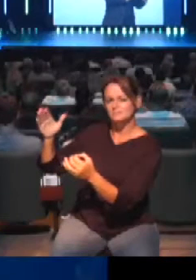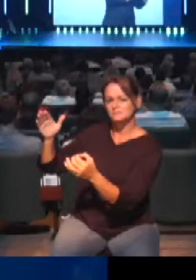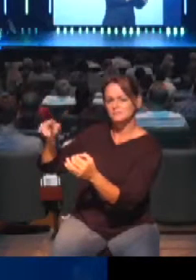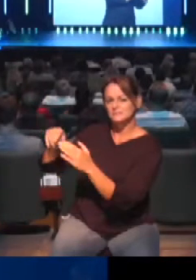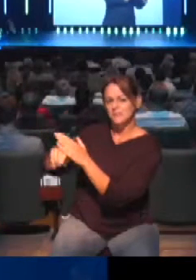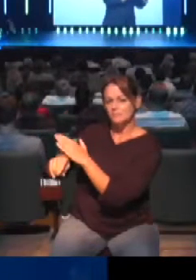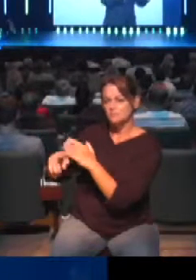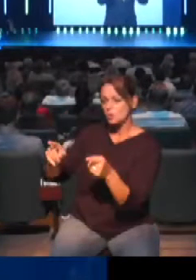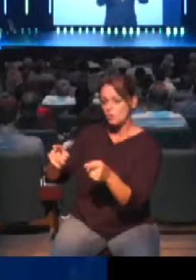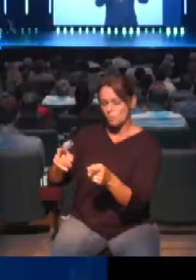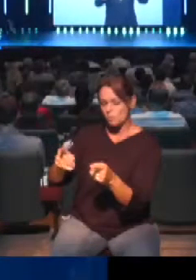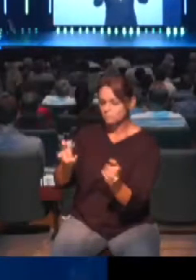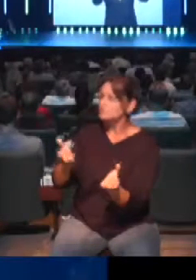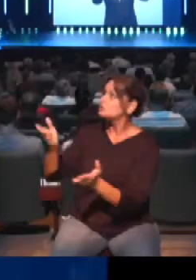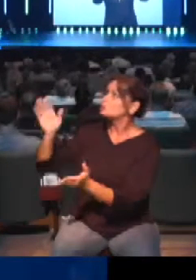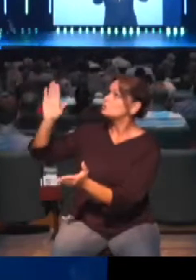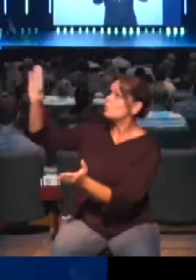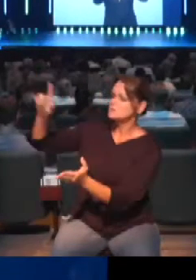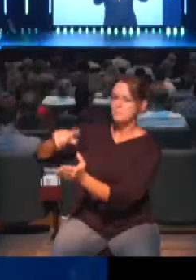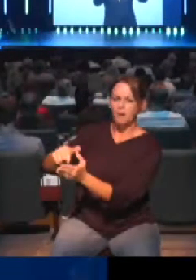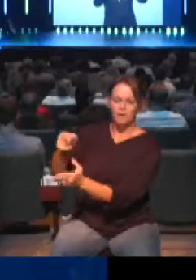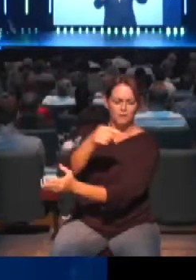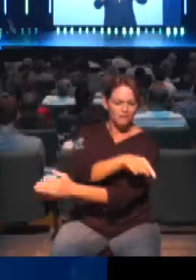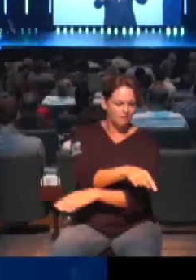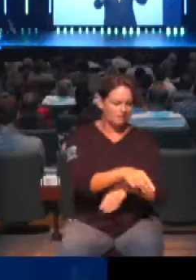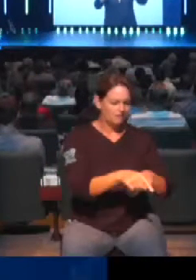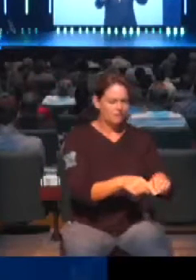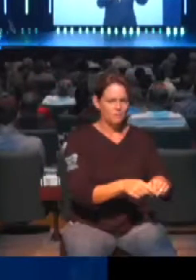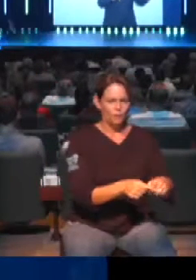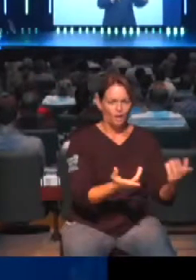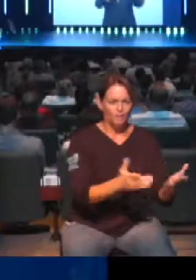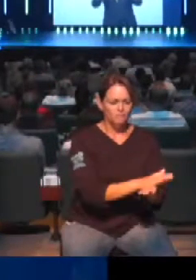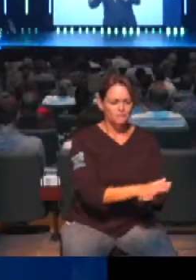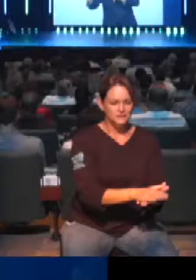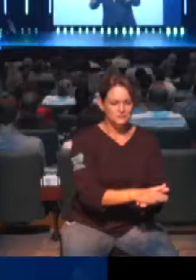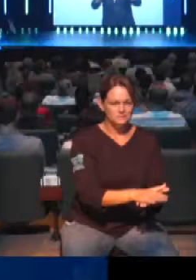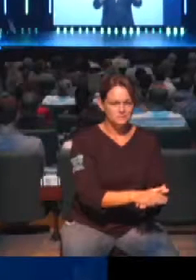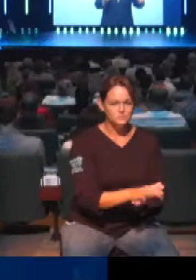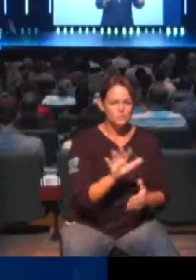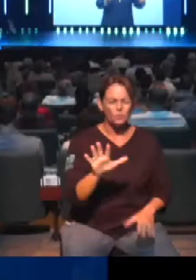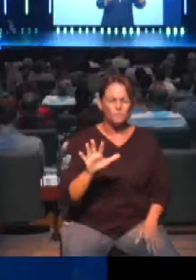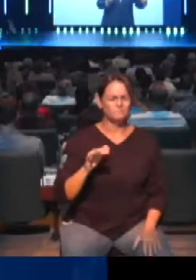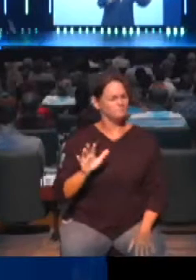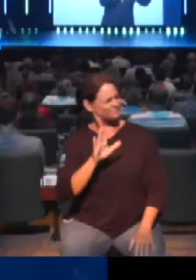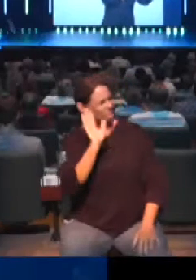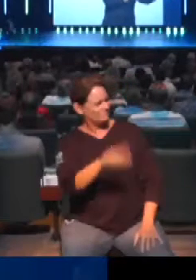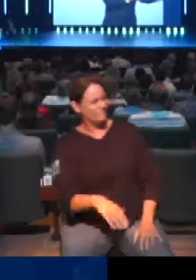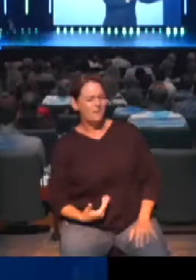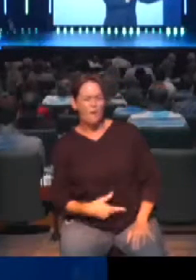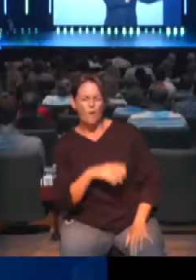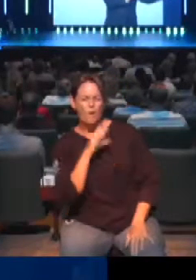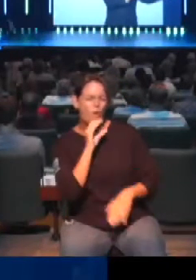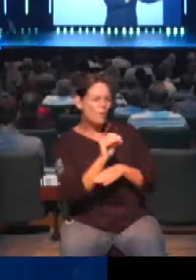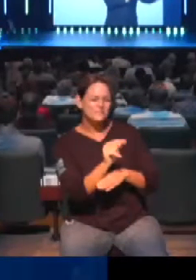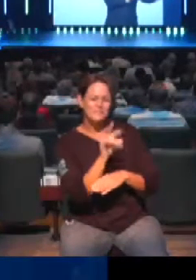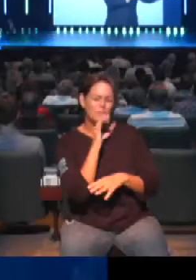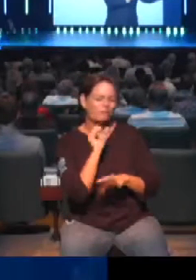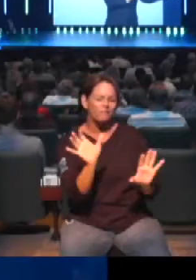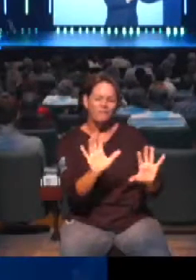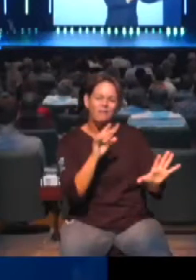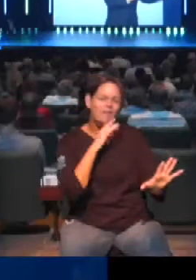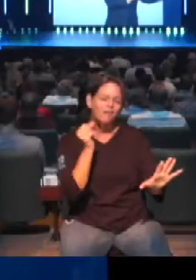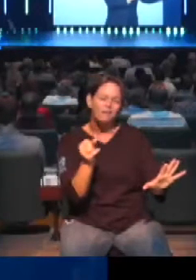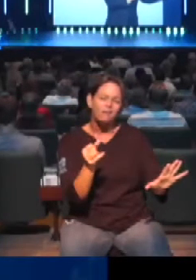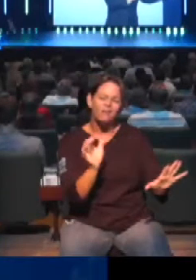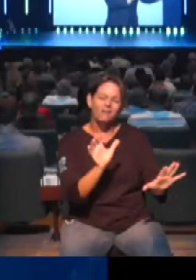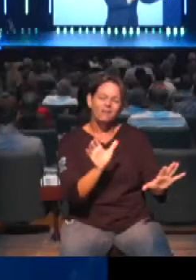of a clean. Now, again, I know that's real Old Testament-y, but there's always a principle. 1 Corinthians 10 says everything